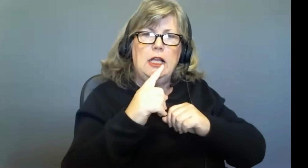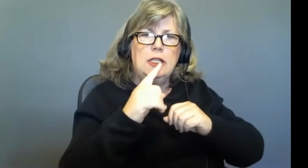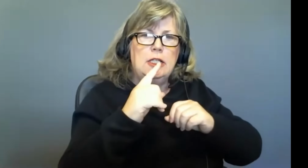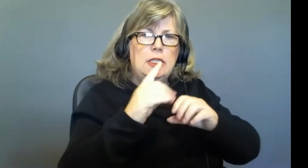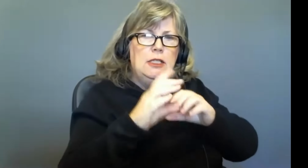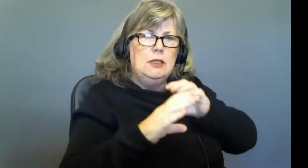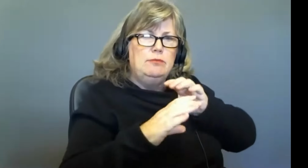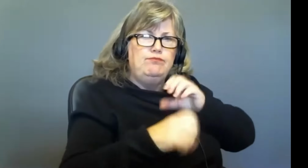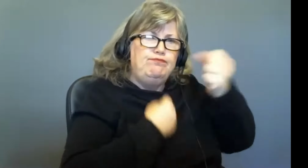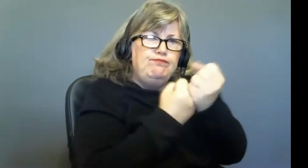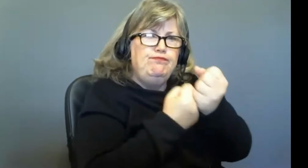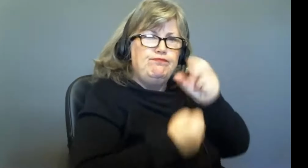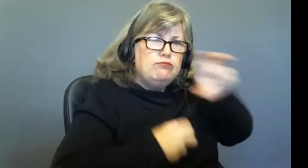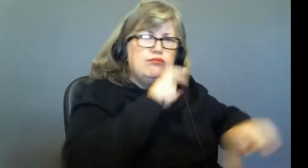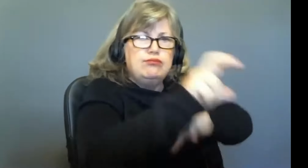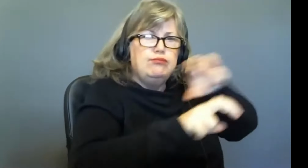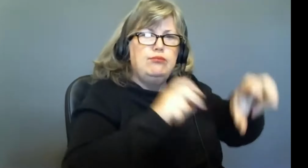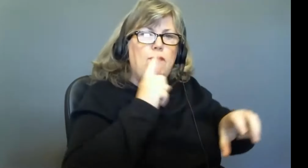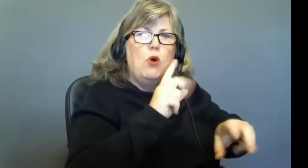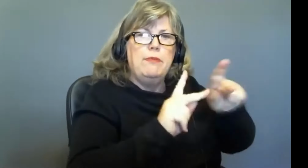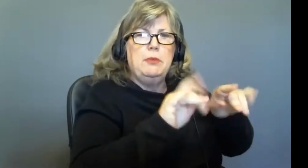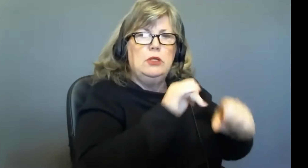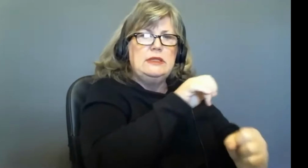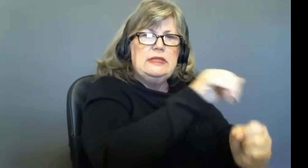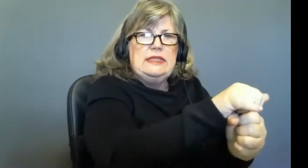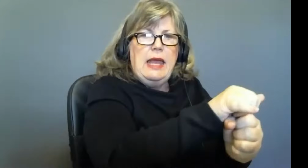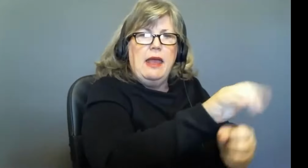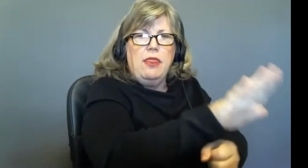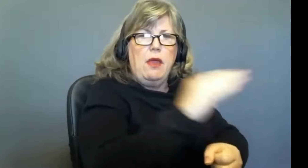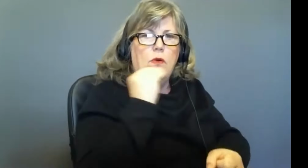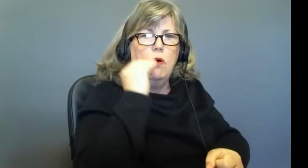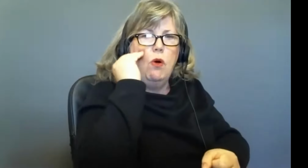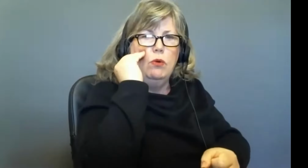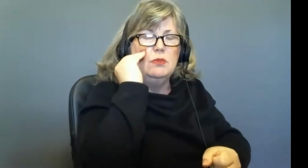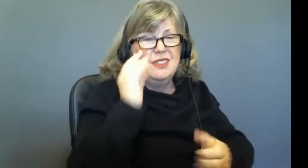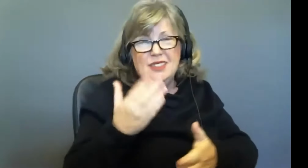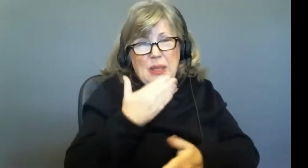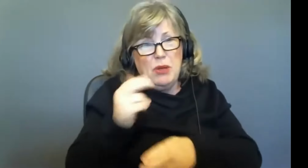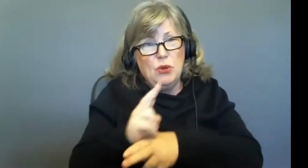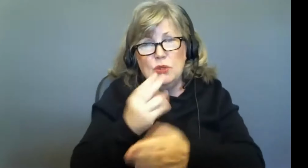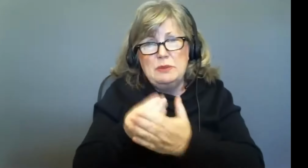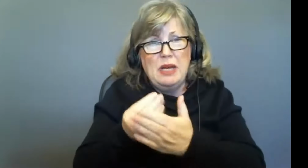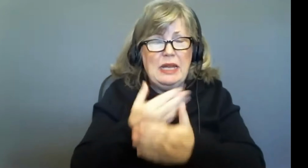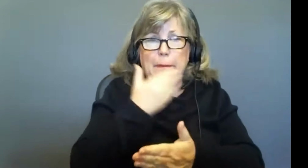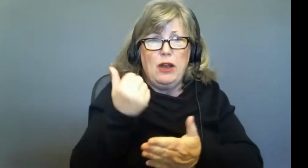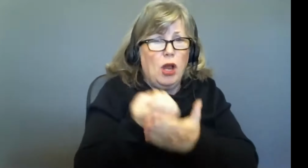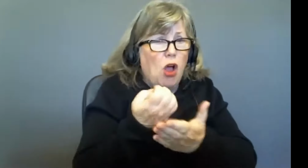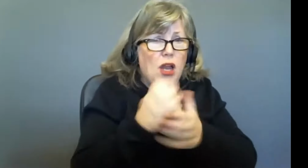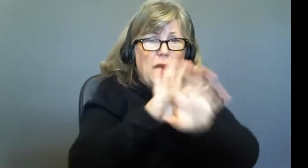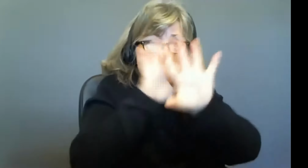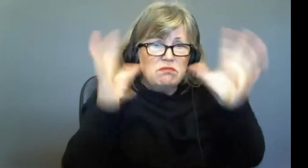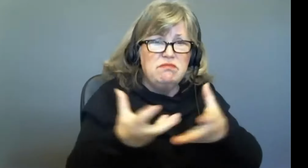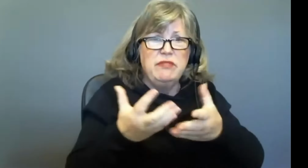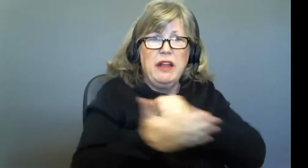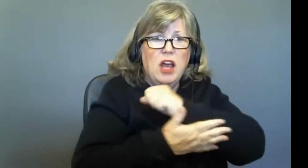at the front end. And that's actually better, funding wise. It's better for the economy, and it